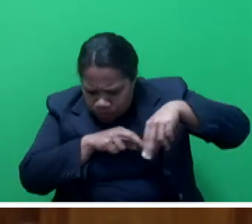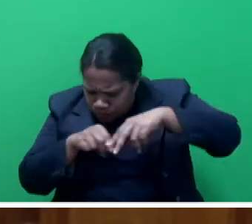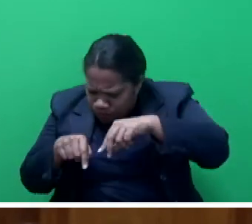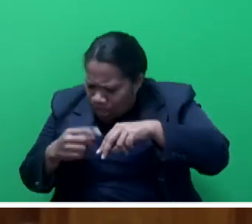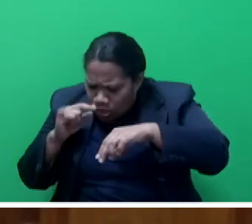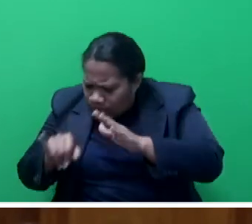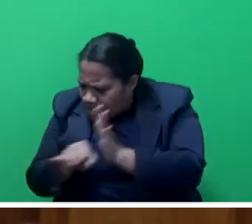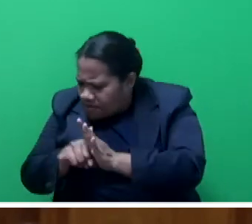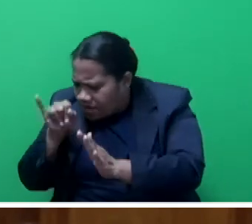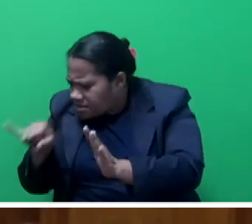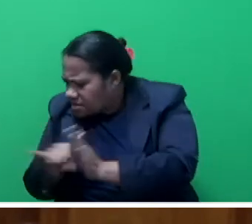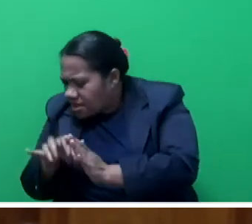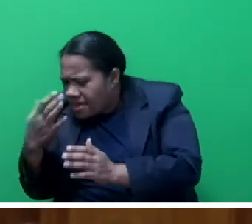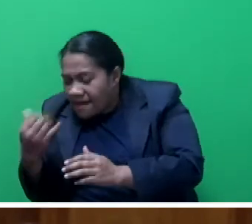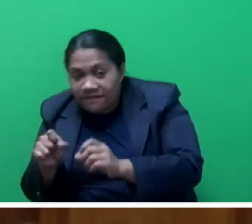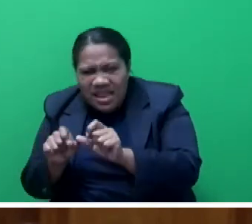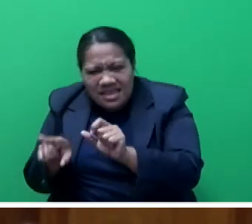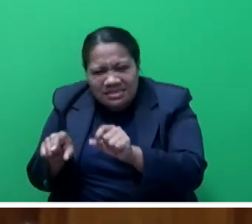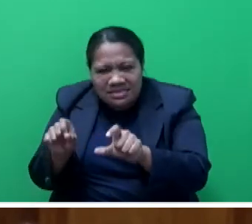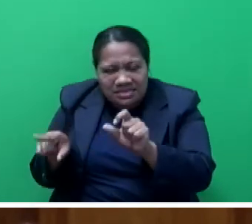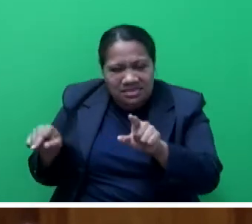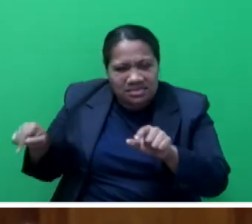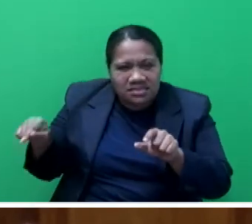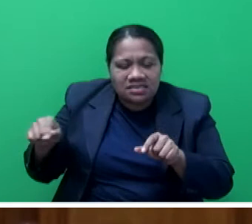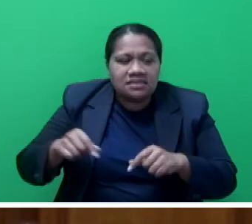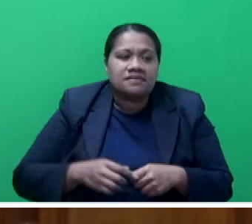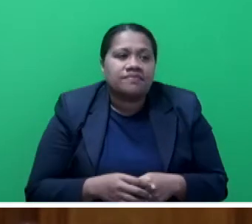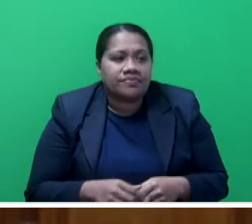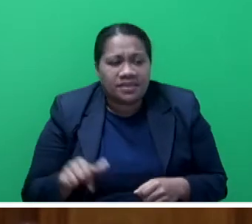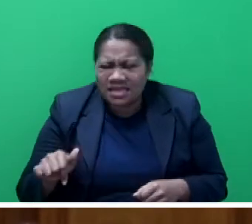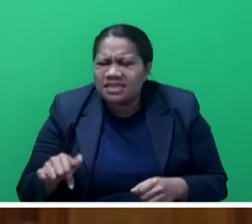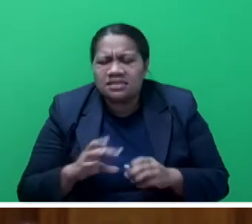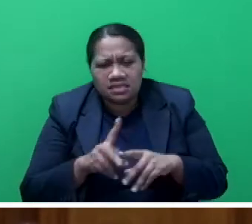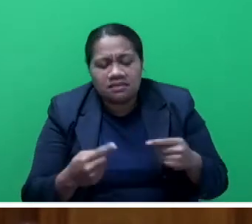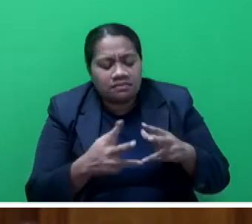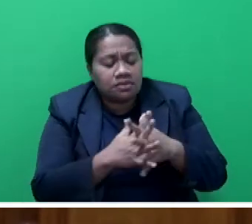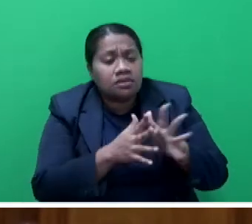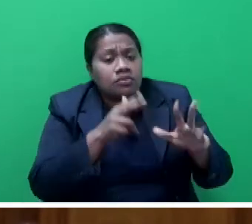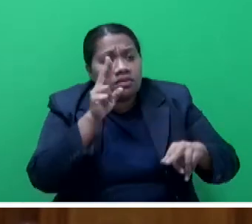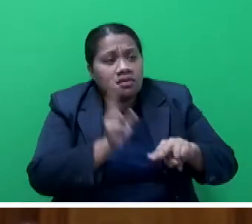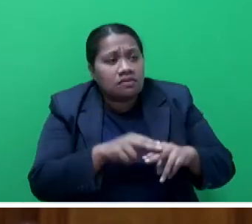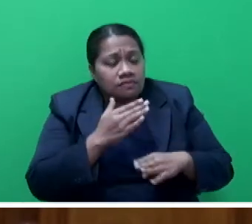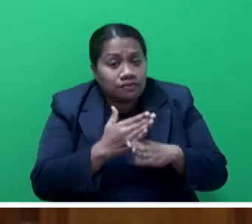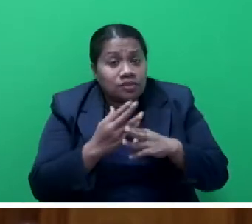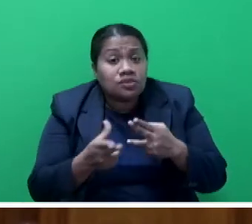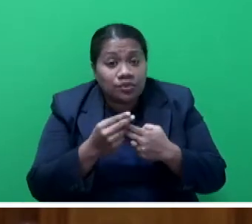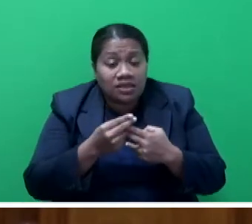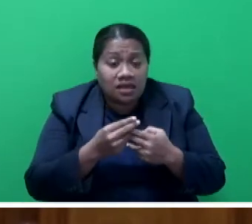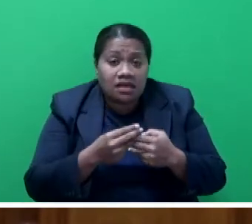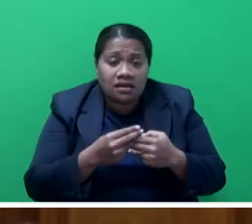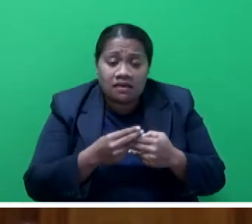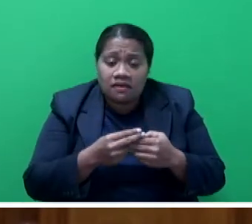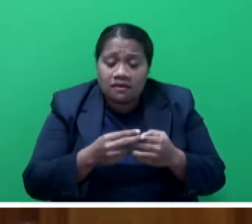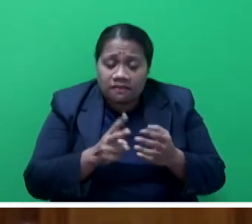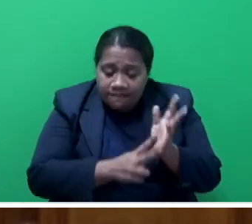address any additional leaks within the delta area. And this is something that WEF hopes to work closely with the Turanikoros and the water committees